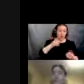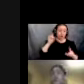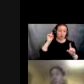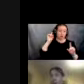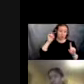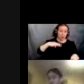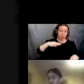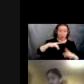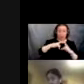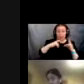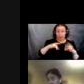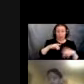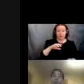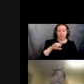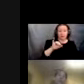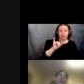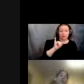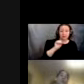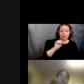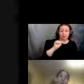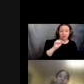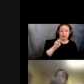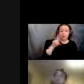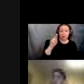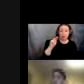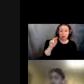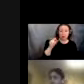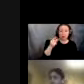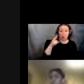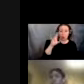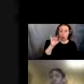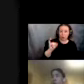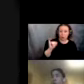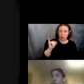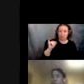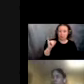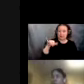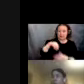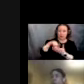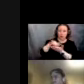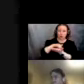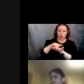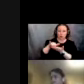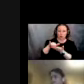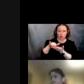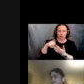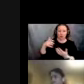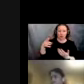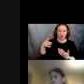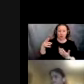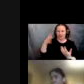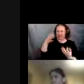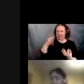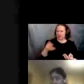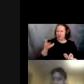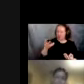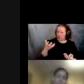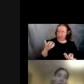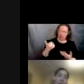was by then in New York, heard about what was going on and wanted to use art to make life better for the